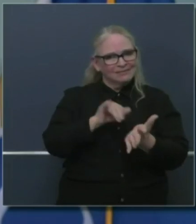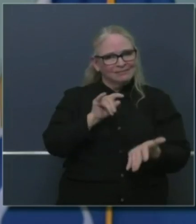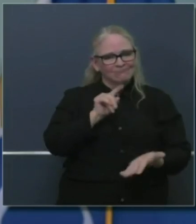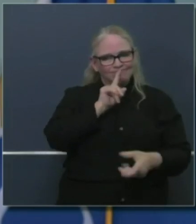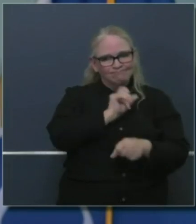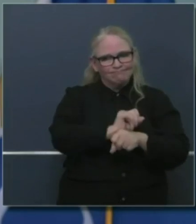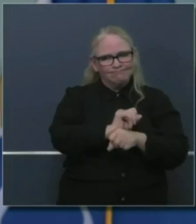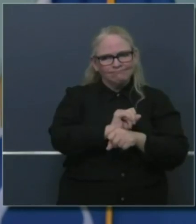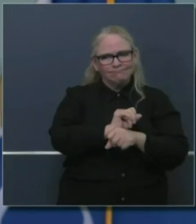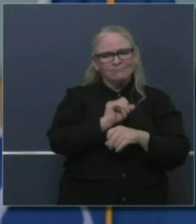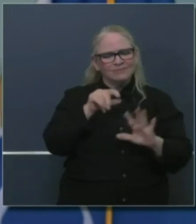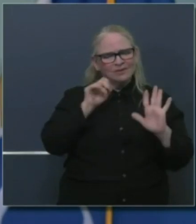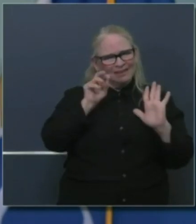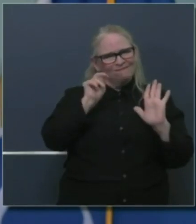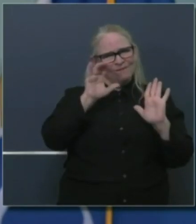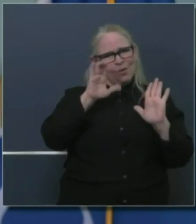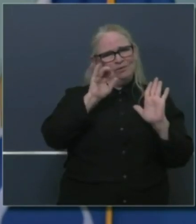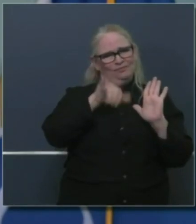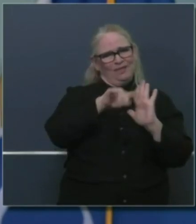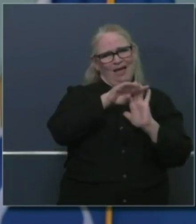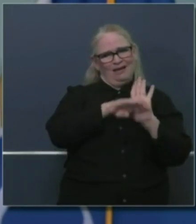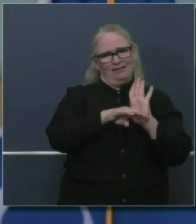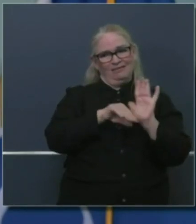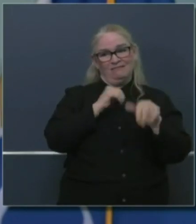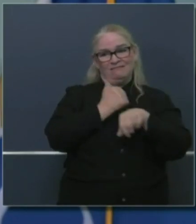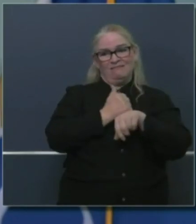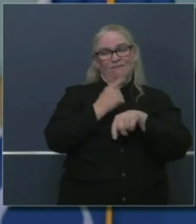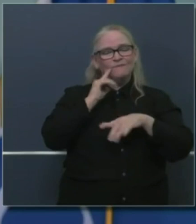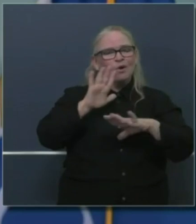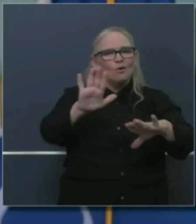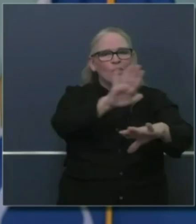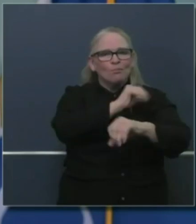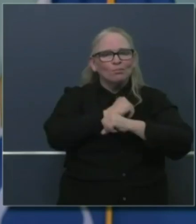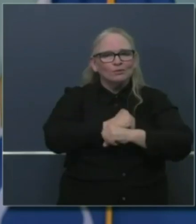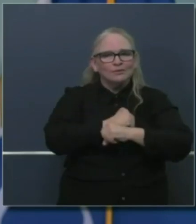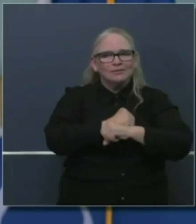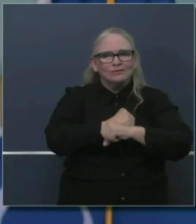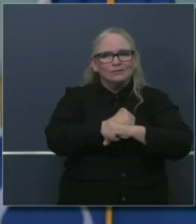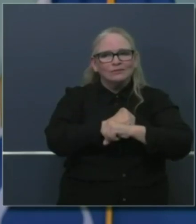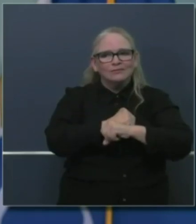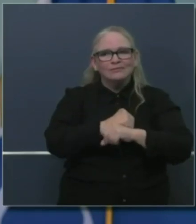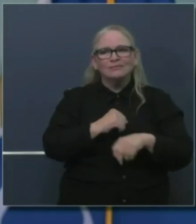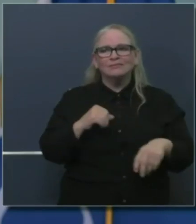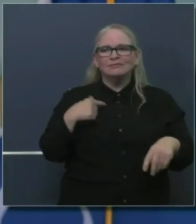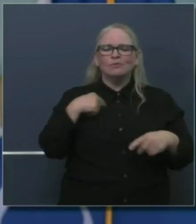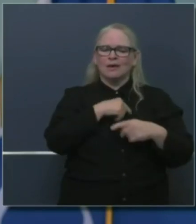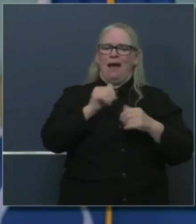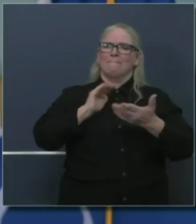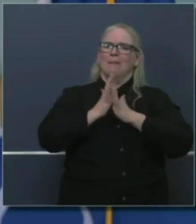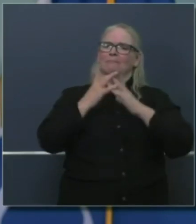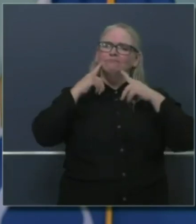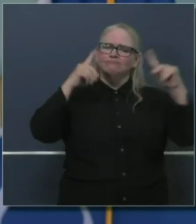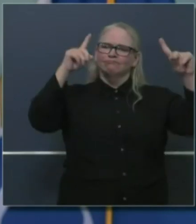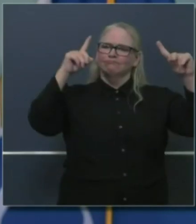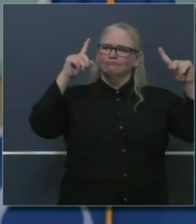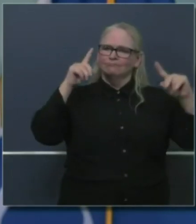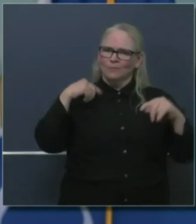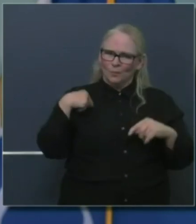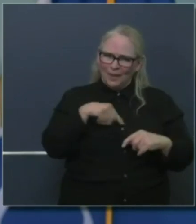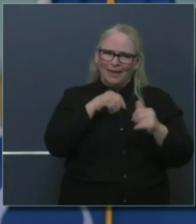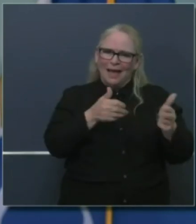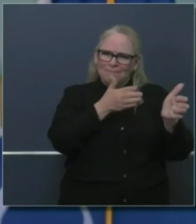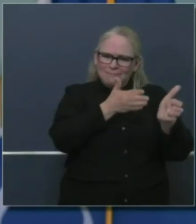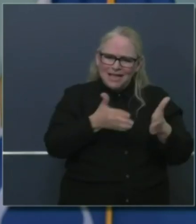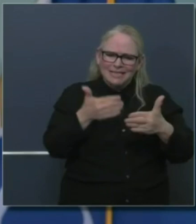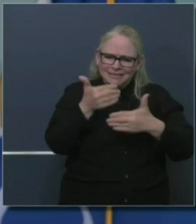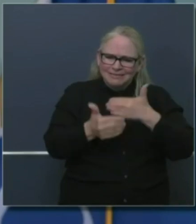These protection plans are foundational for our success, so we can continue to move through this next phase into that third phase,